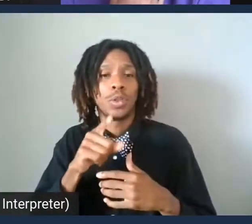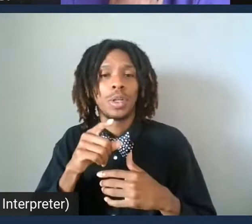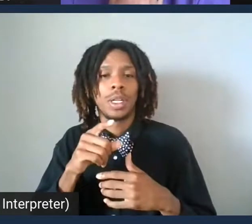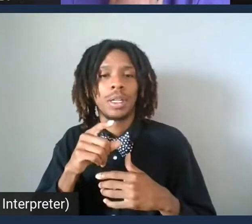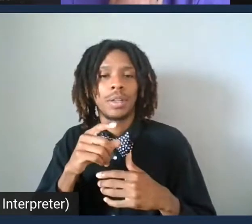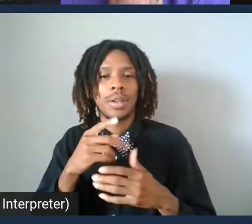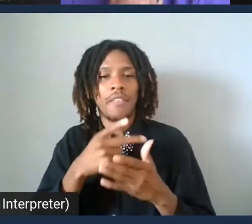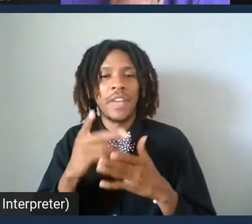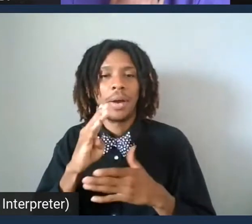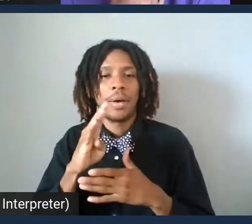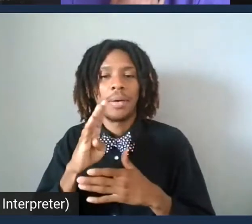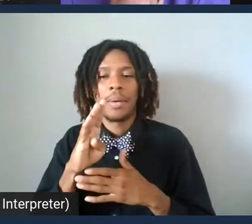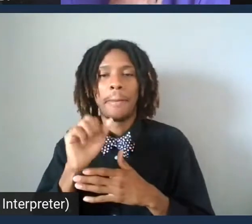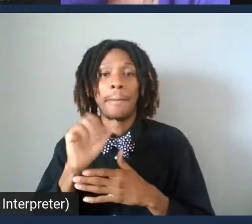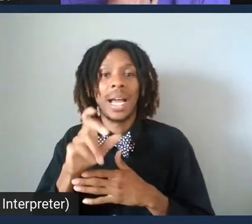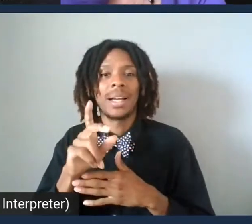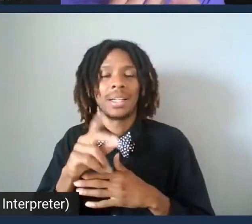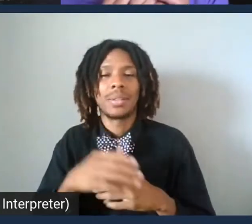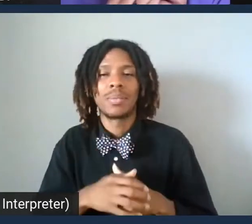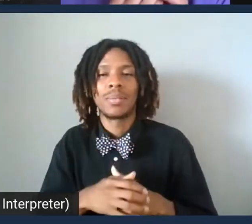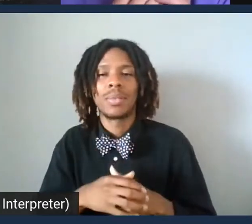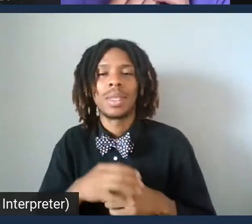well. Hmm. So